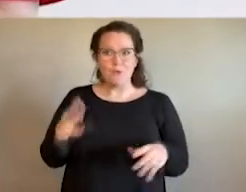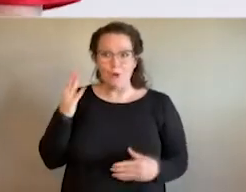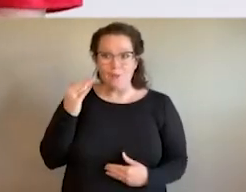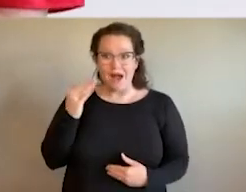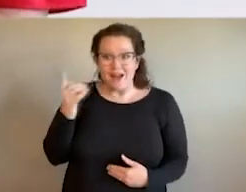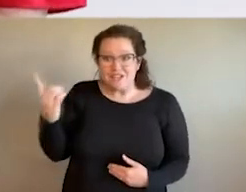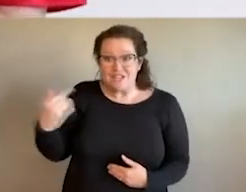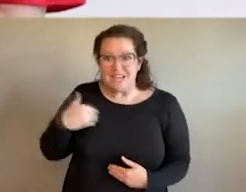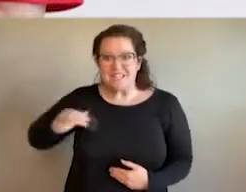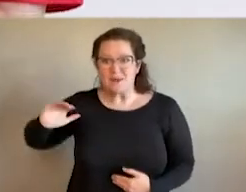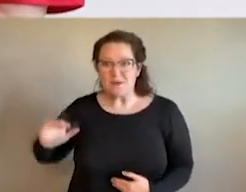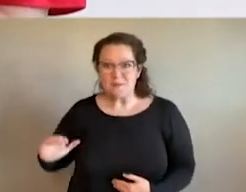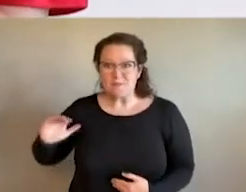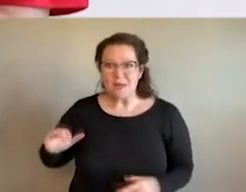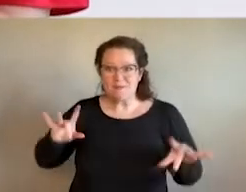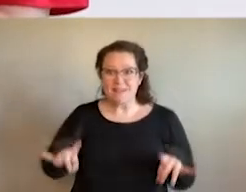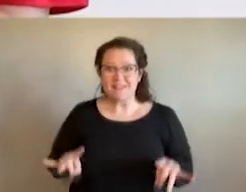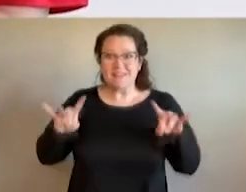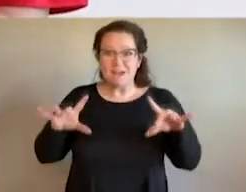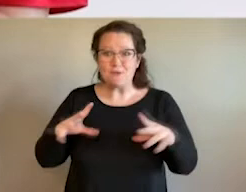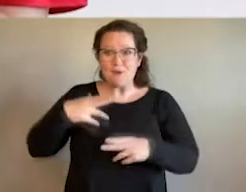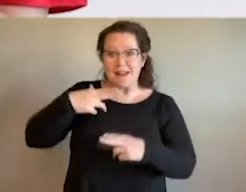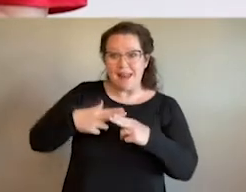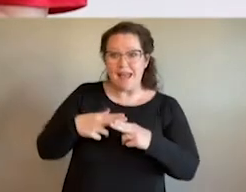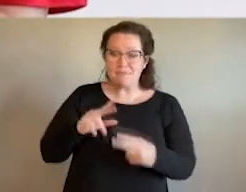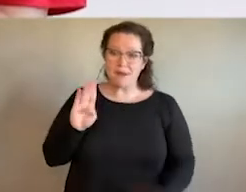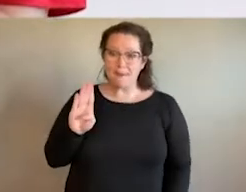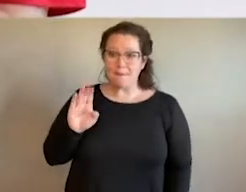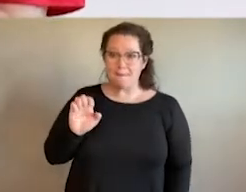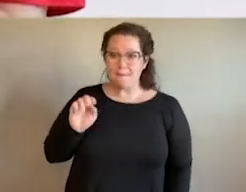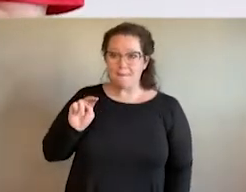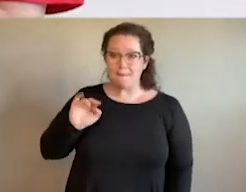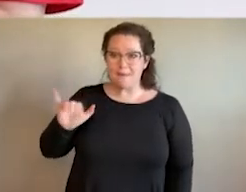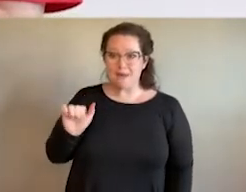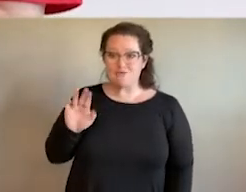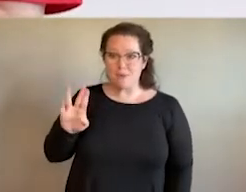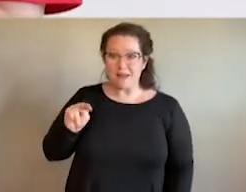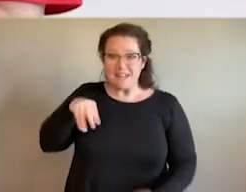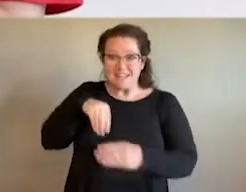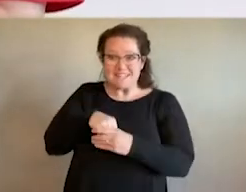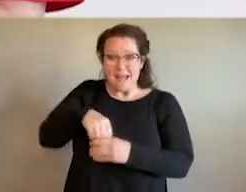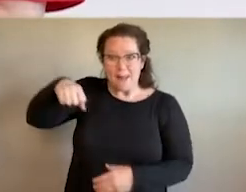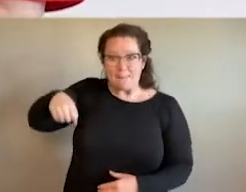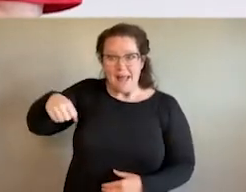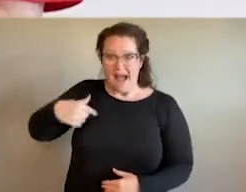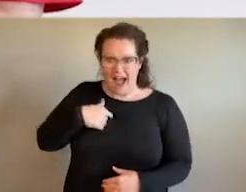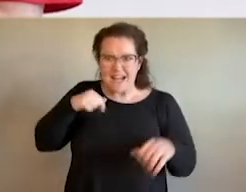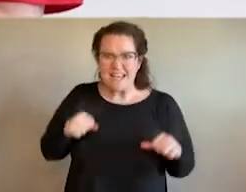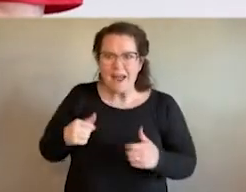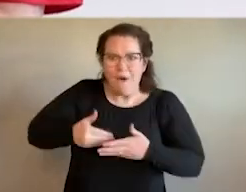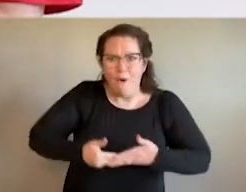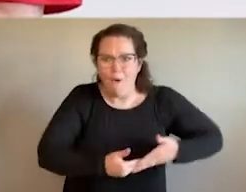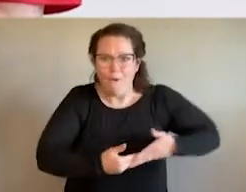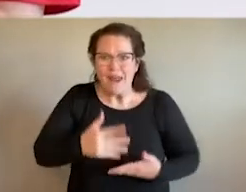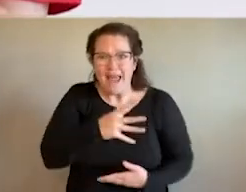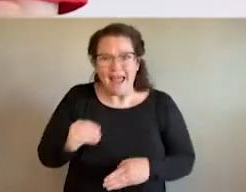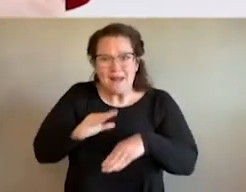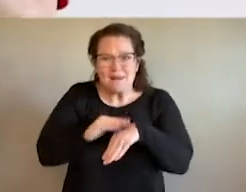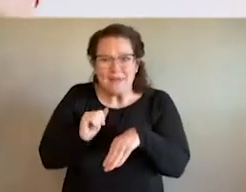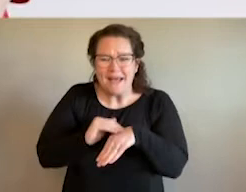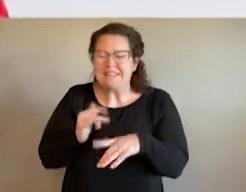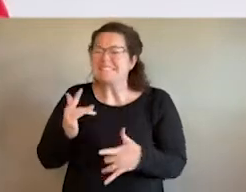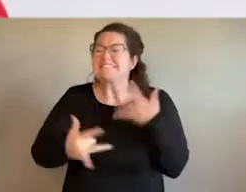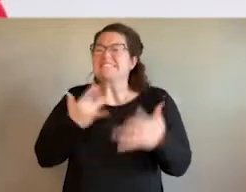she has a baby kangaroo named Benjamin in a bag that I get to hold and pet. Oh my gosh, that is so